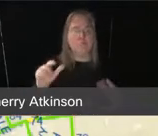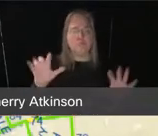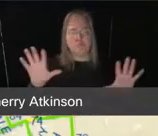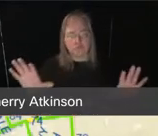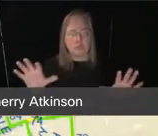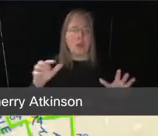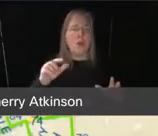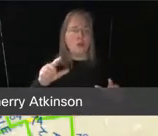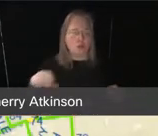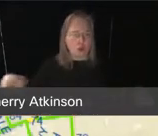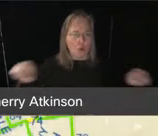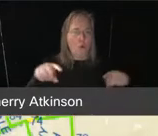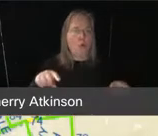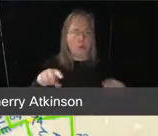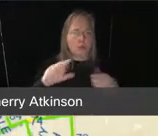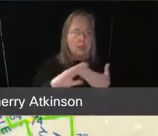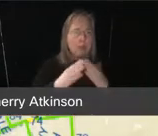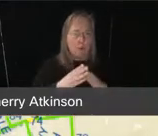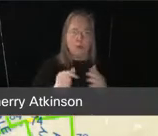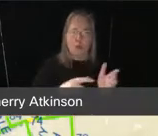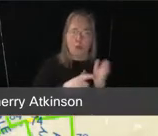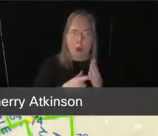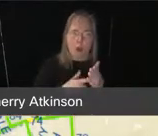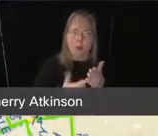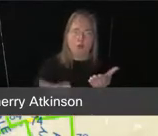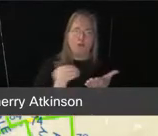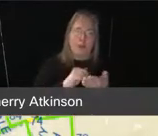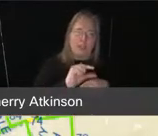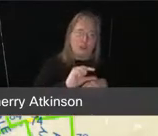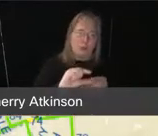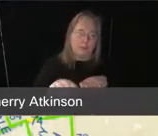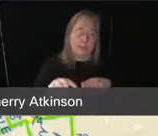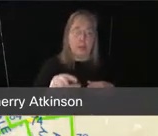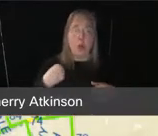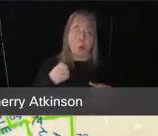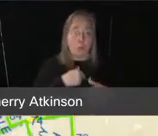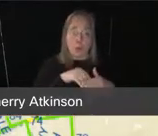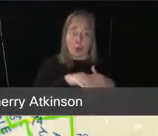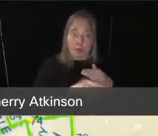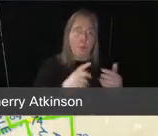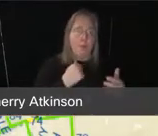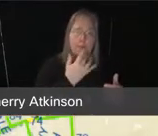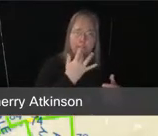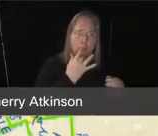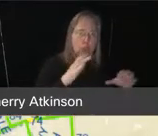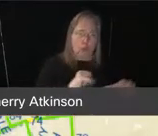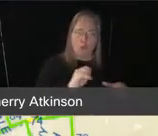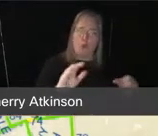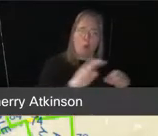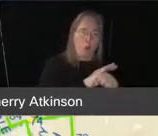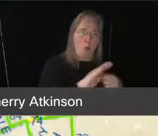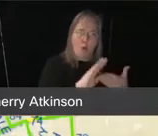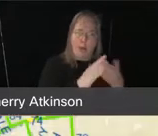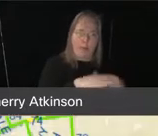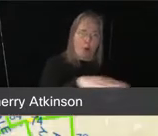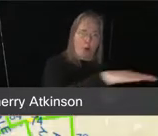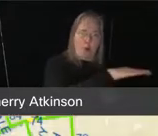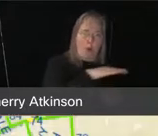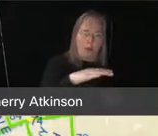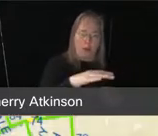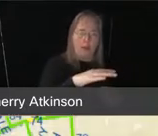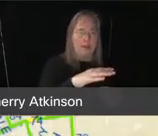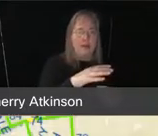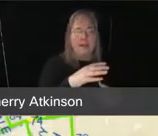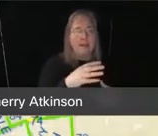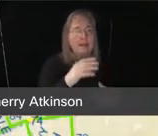requires resurfacing now. When we go into that neighborhood, we prefer to do the entire neighborhood rather than pick the roadways that are only in red